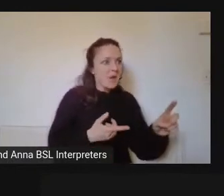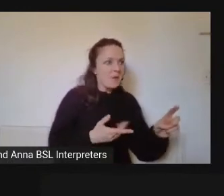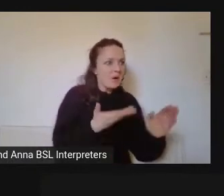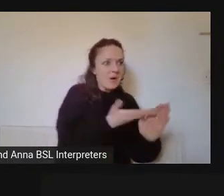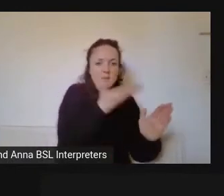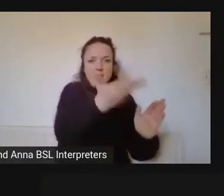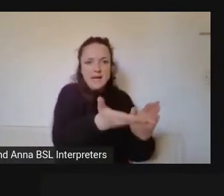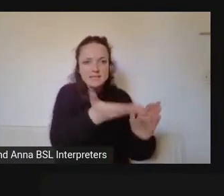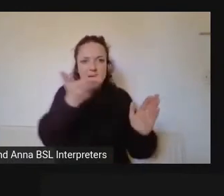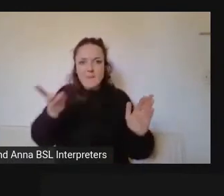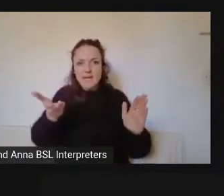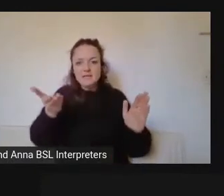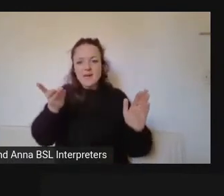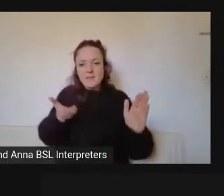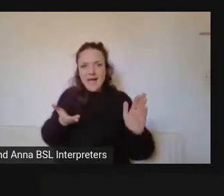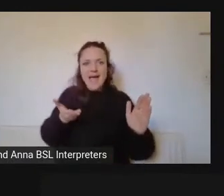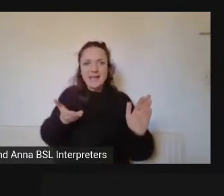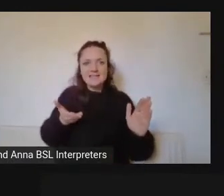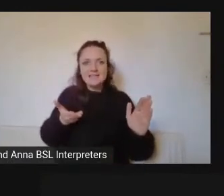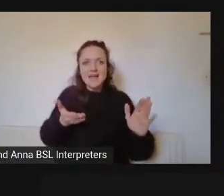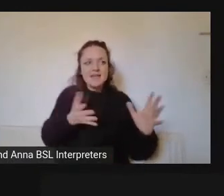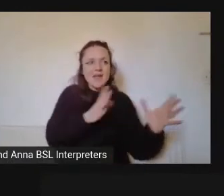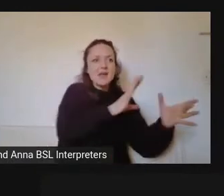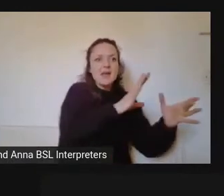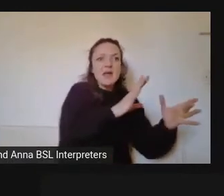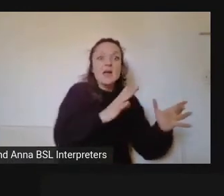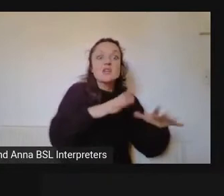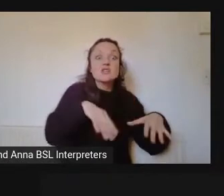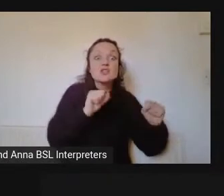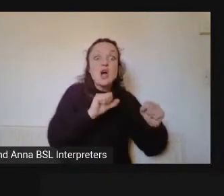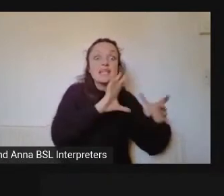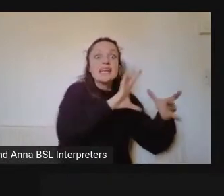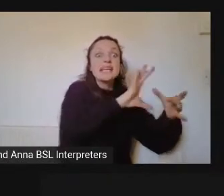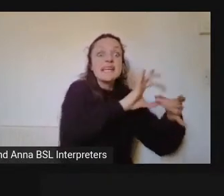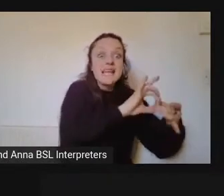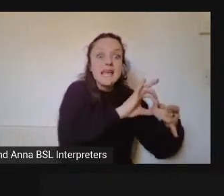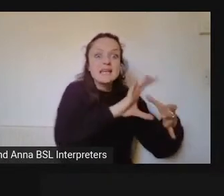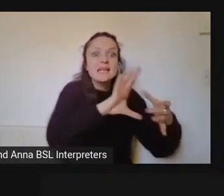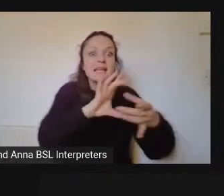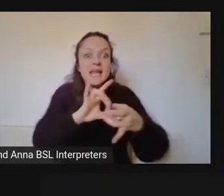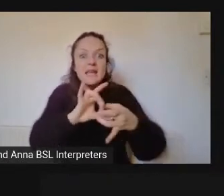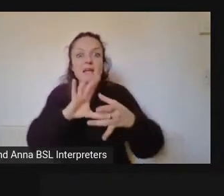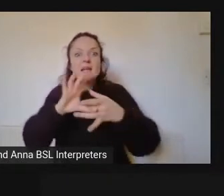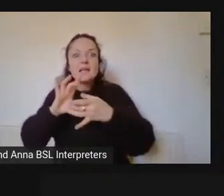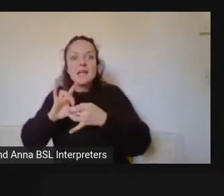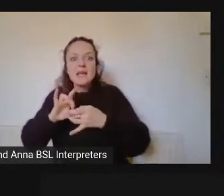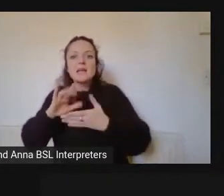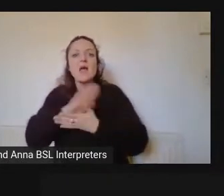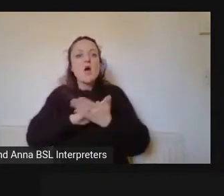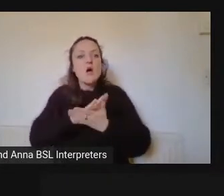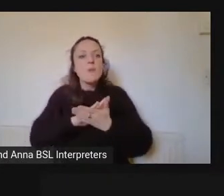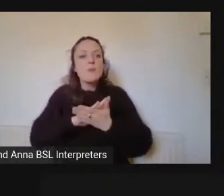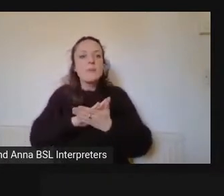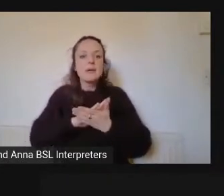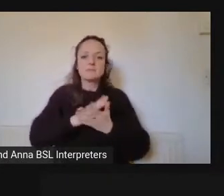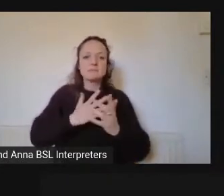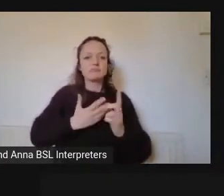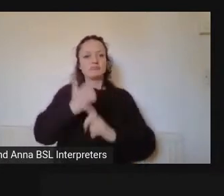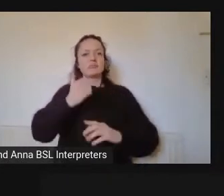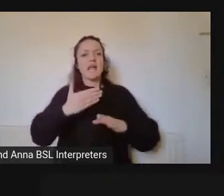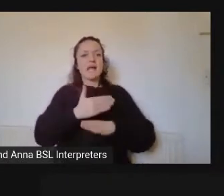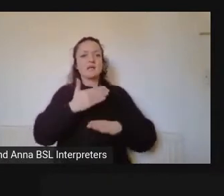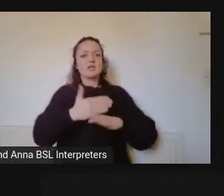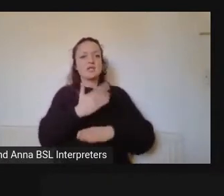there starts to be a bit of action. So there's a massive disconnect in many different levels. And I take